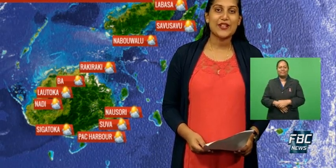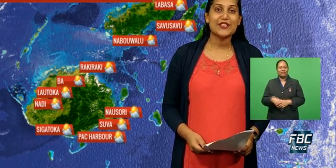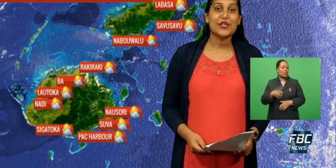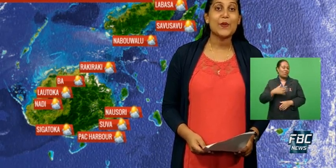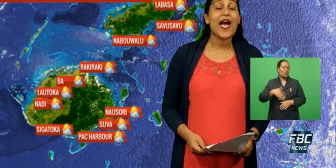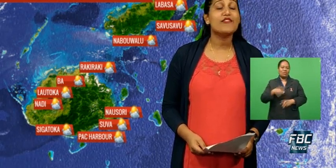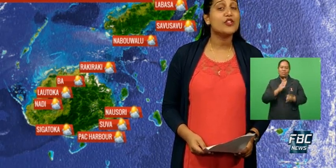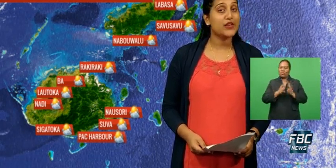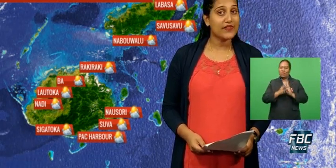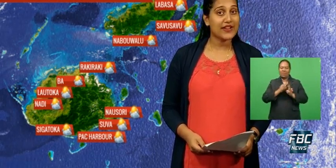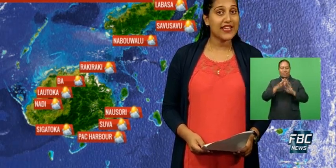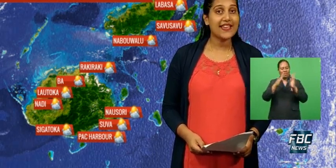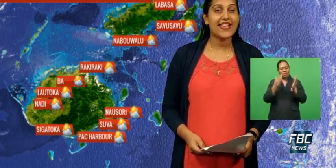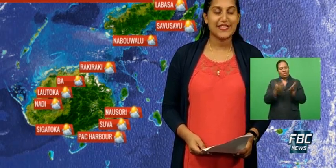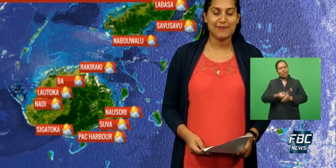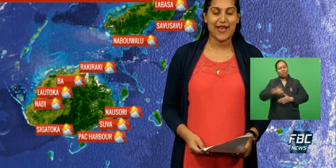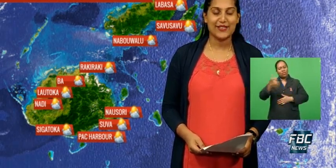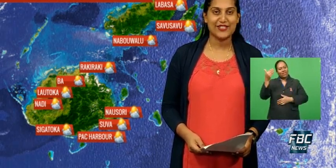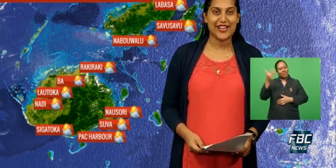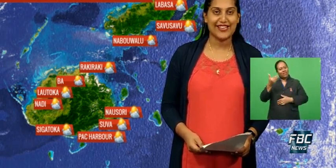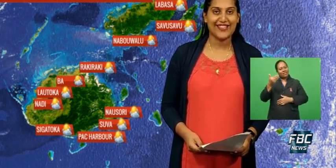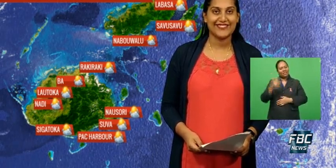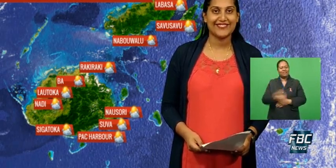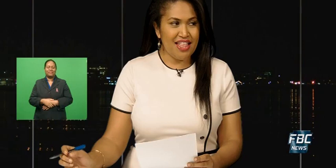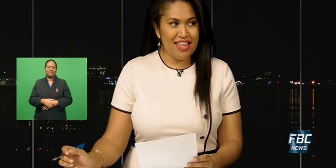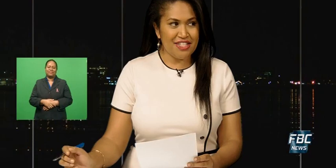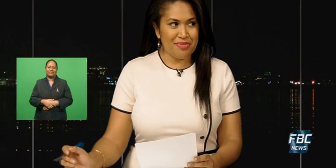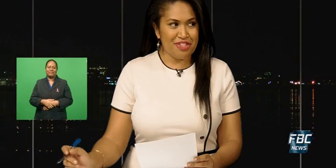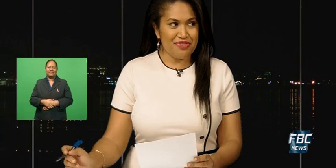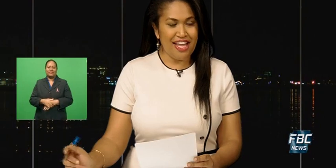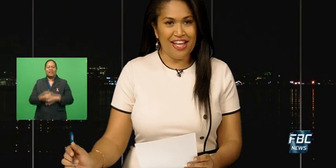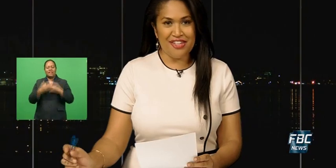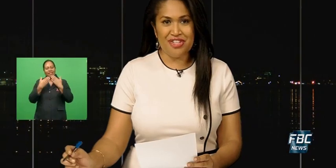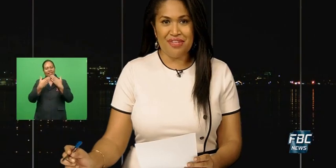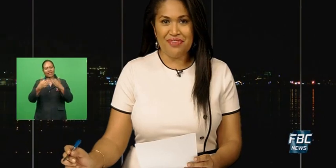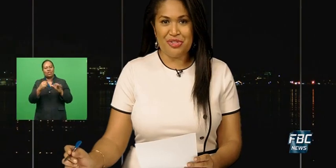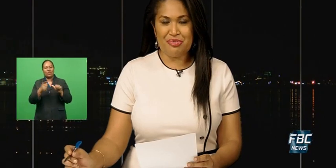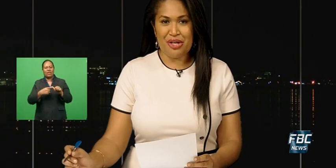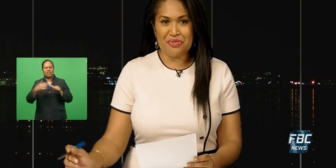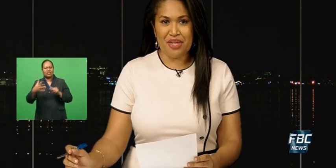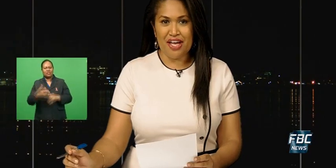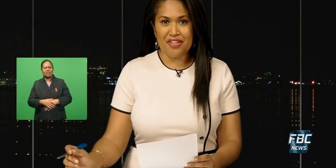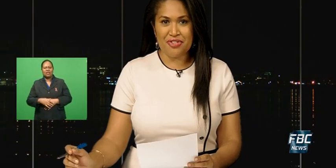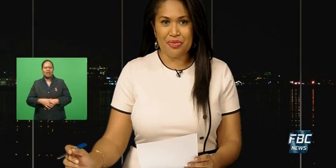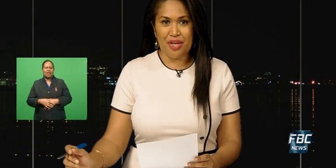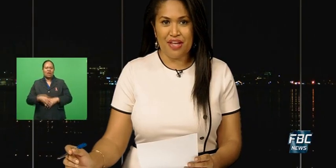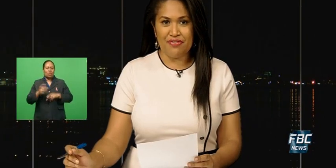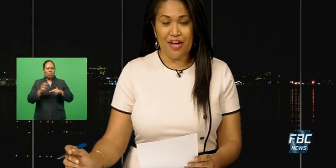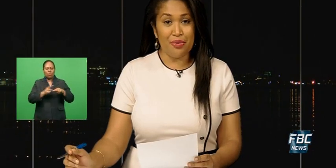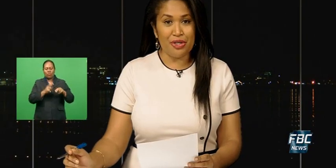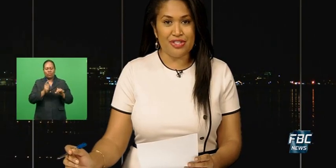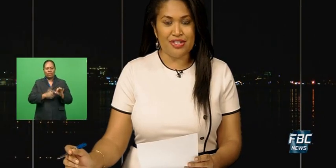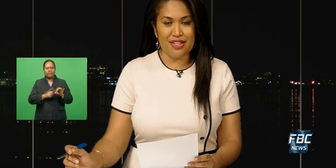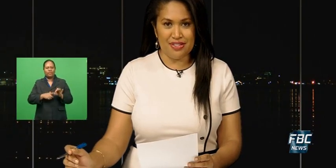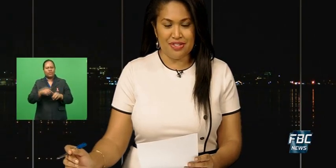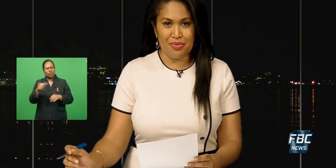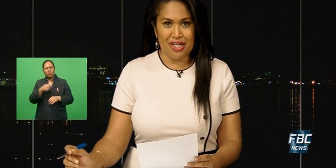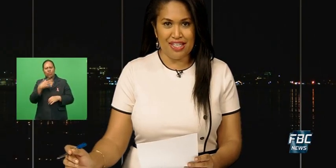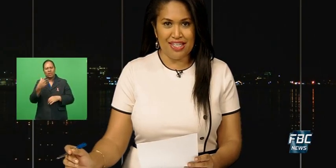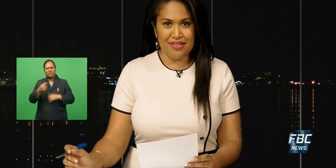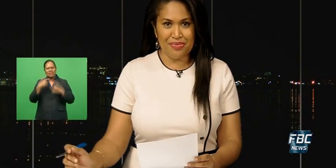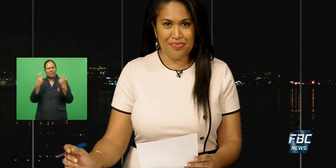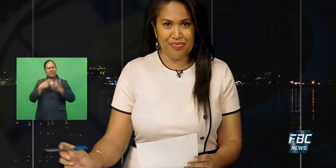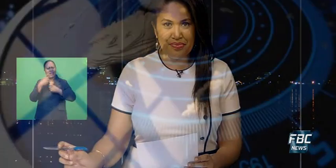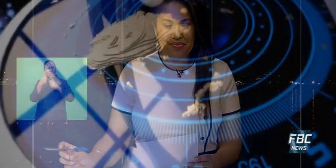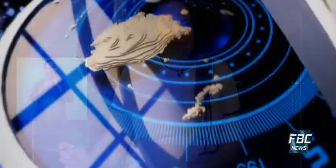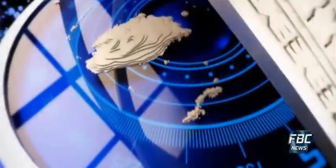the Weather World. You have a good evening. It's back to Jackie. Thanks so much for that, Angie. In Fijian Pulse we asked, should we have fireworks this